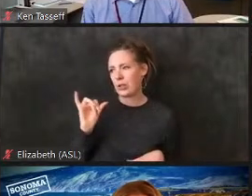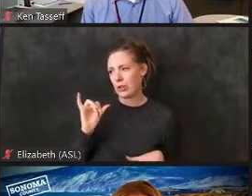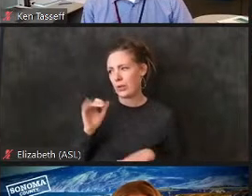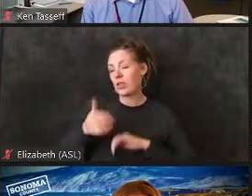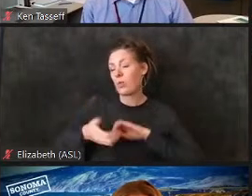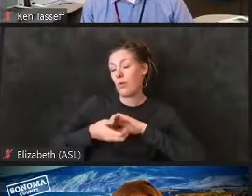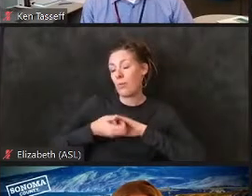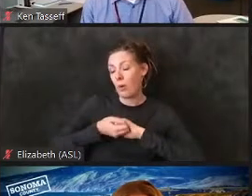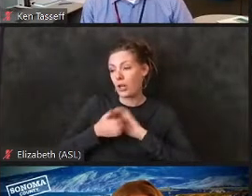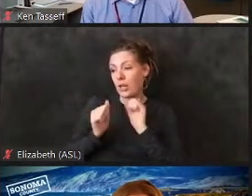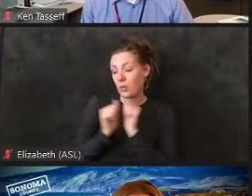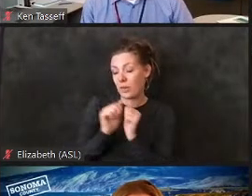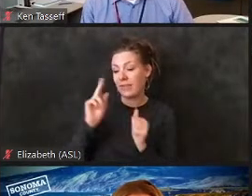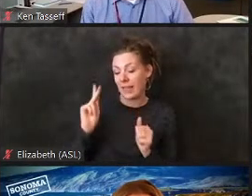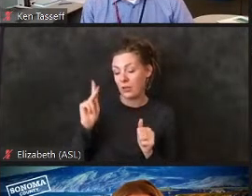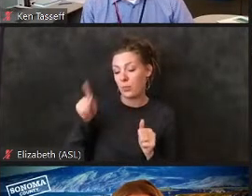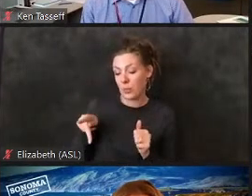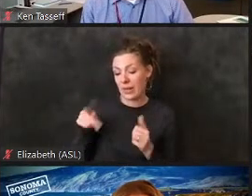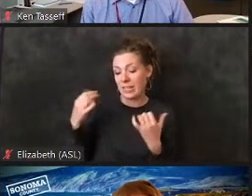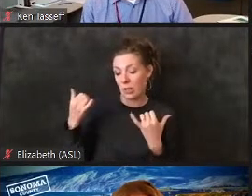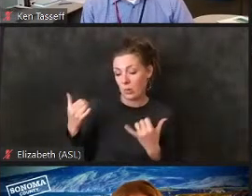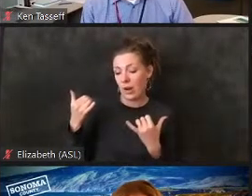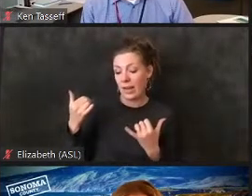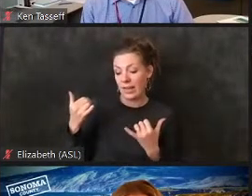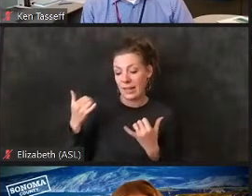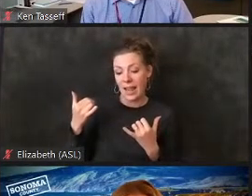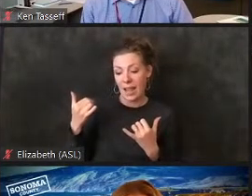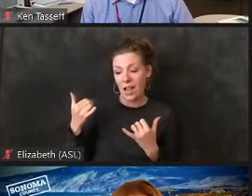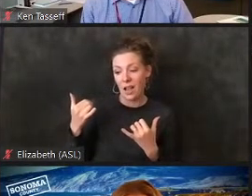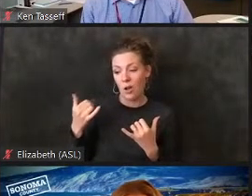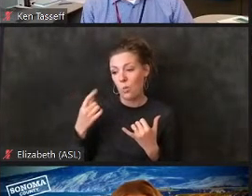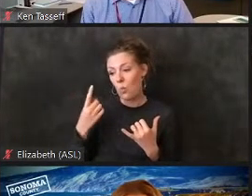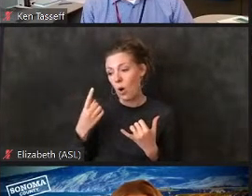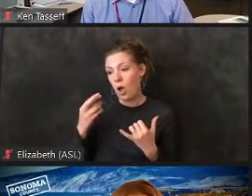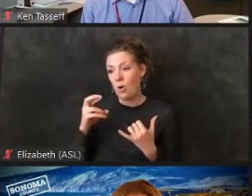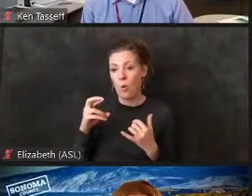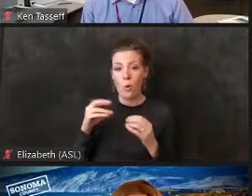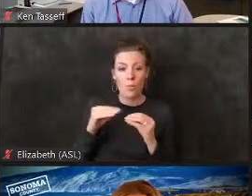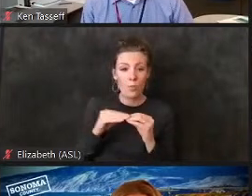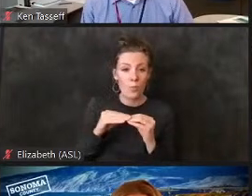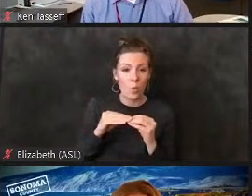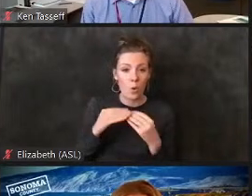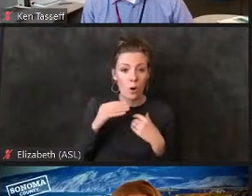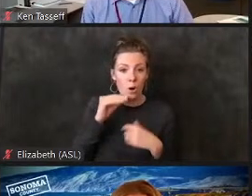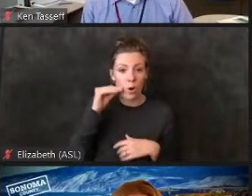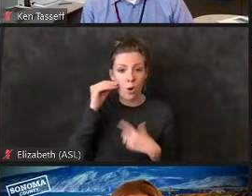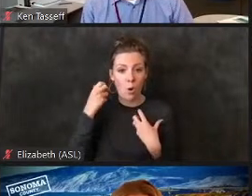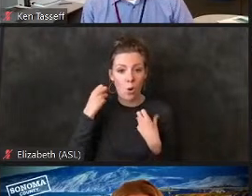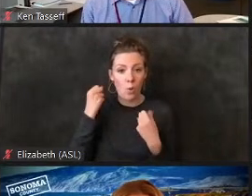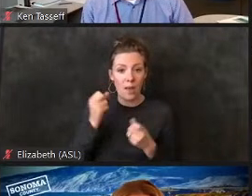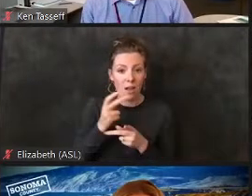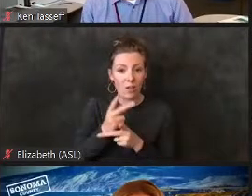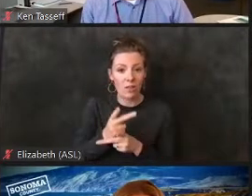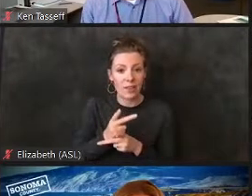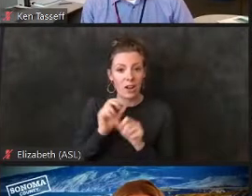Kaiser and one, if not more, home health care agencies that